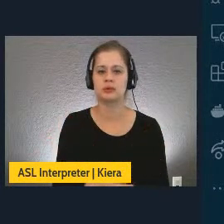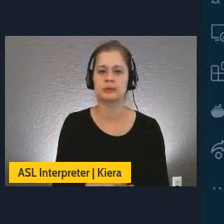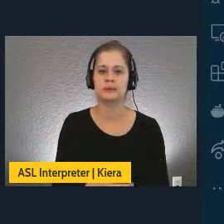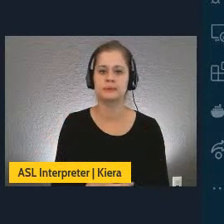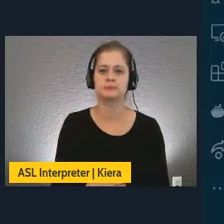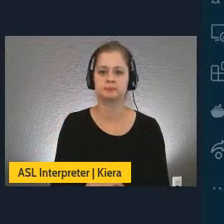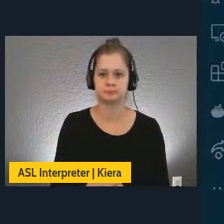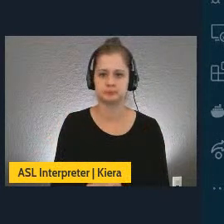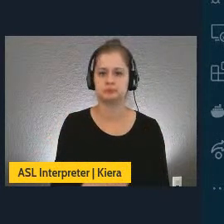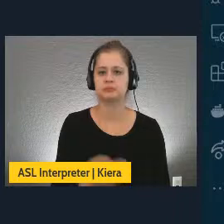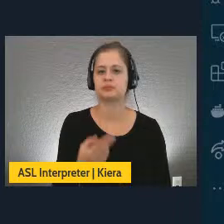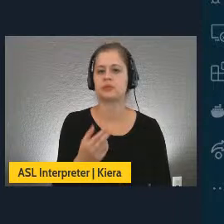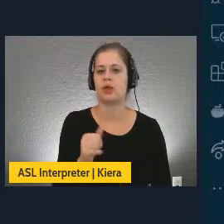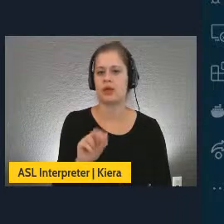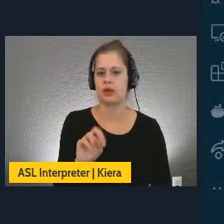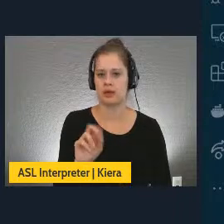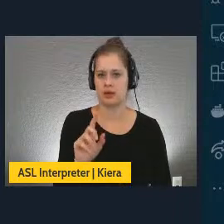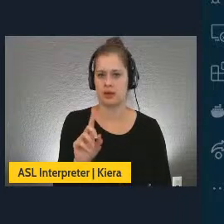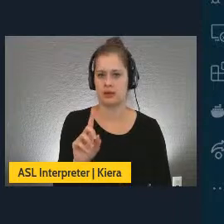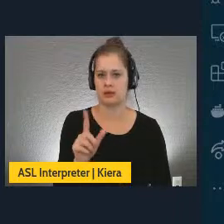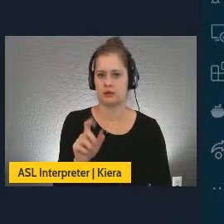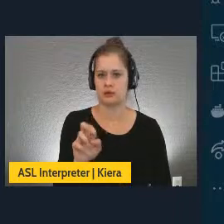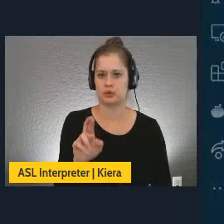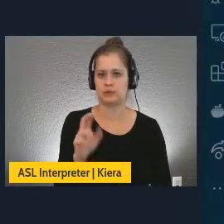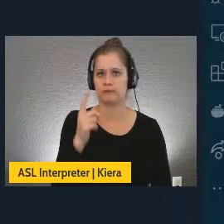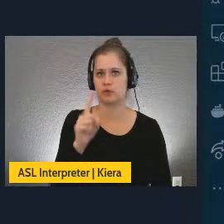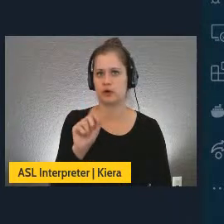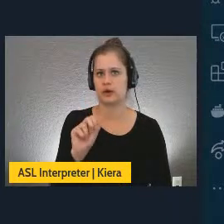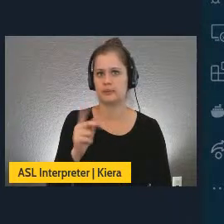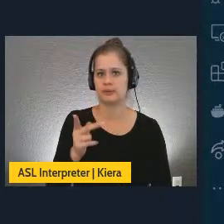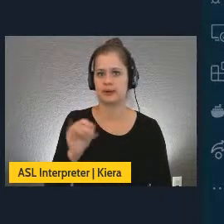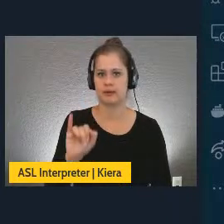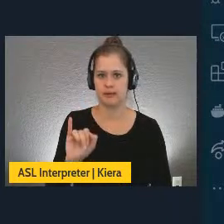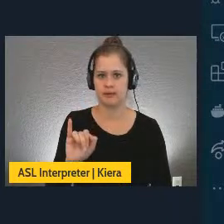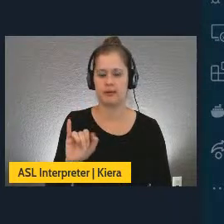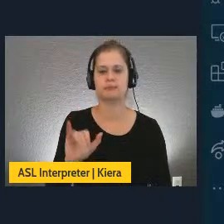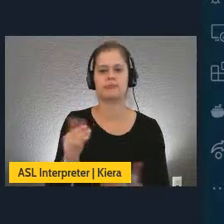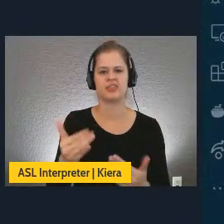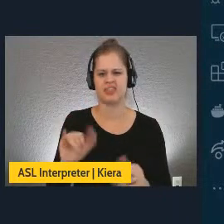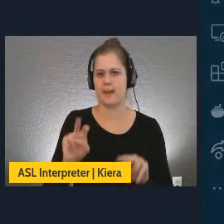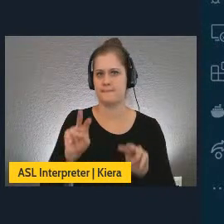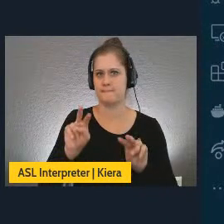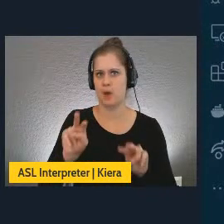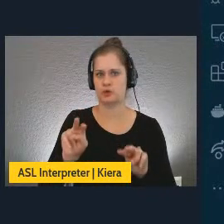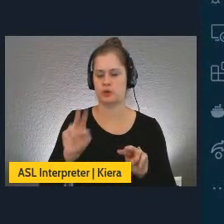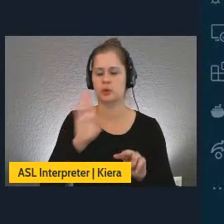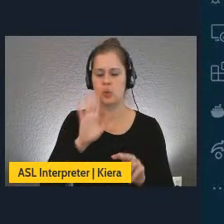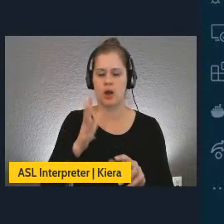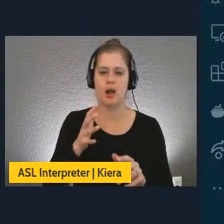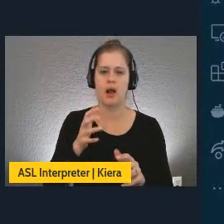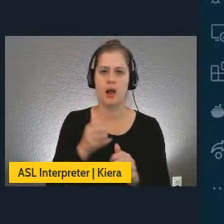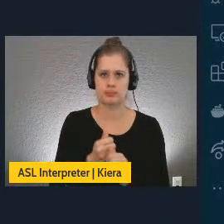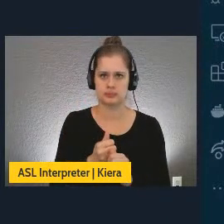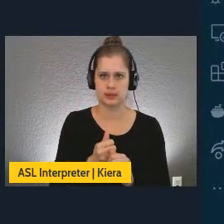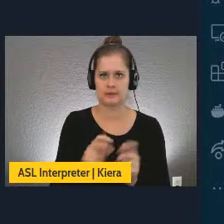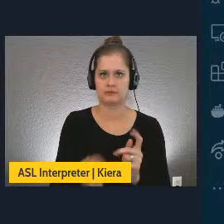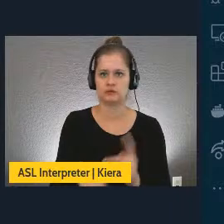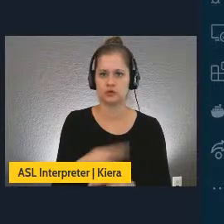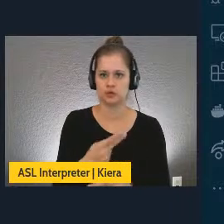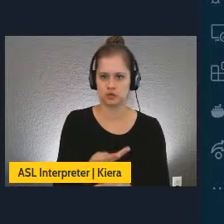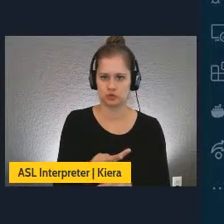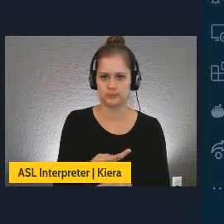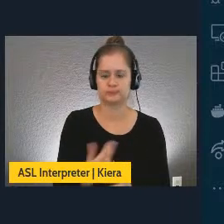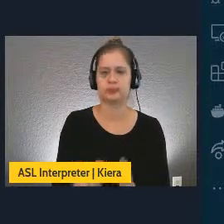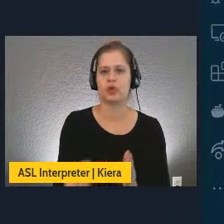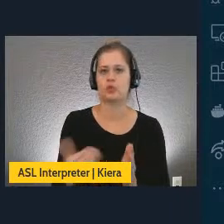the API. Here's the monitoring thing I just mentioned. We'll update the version here and then redeploy it